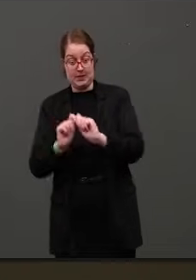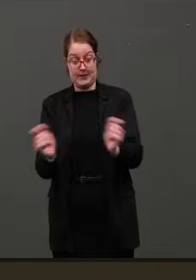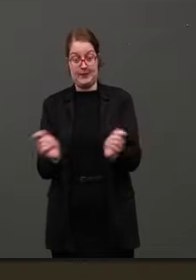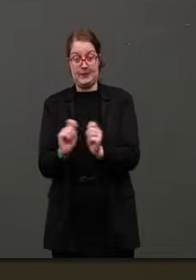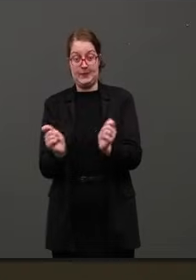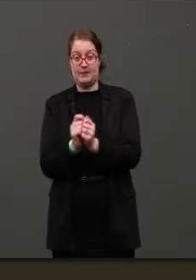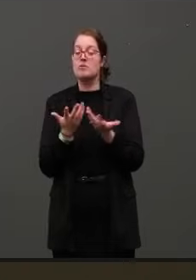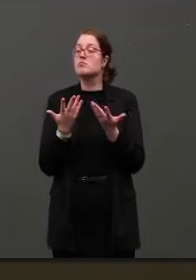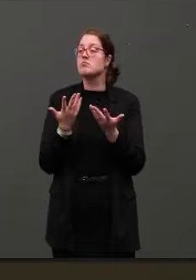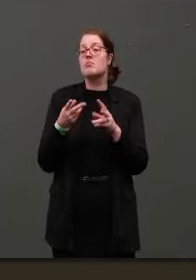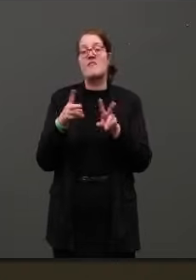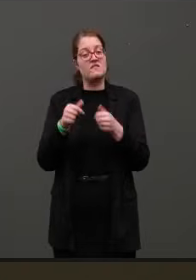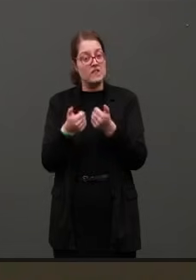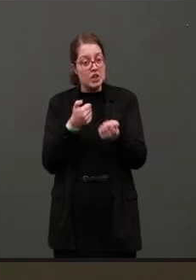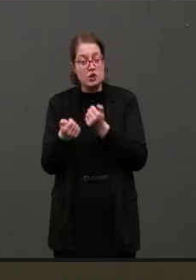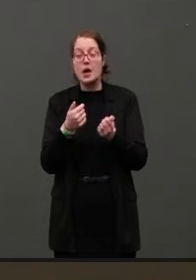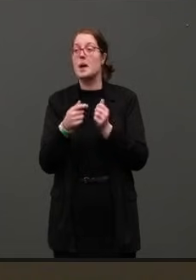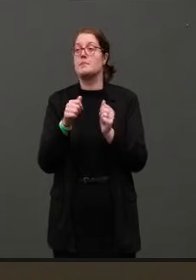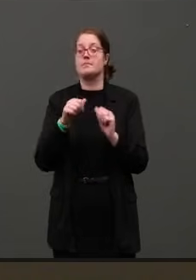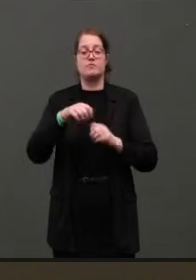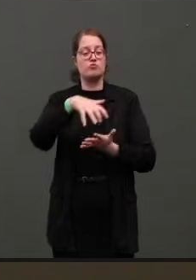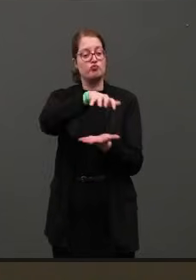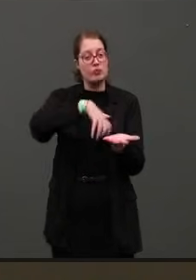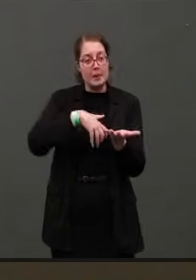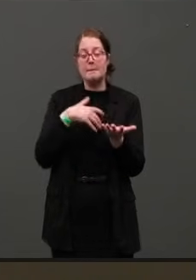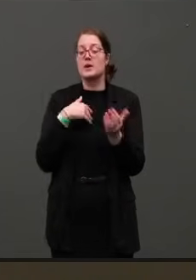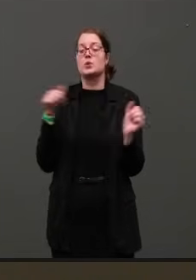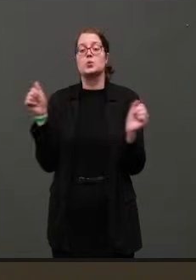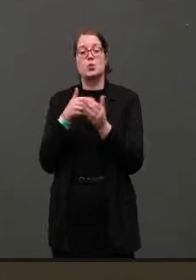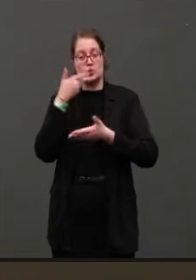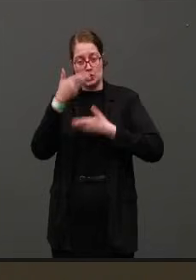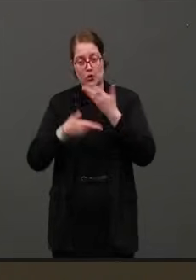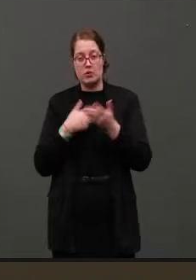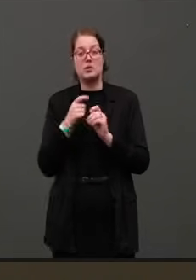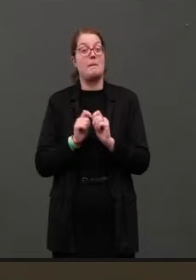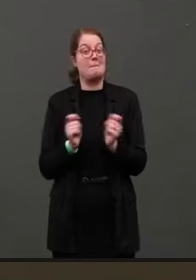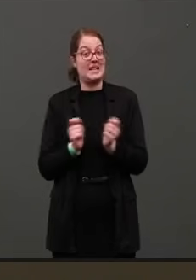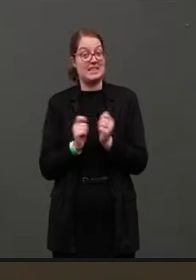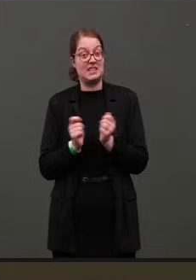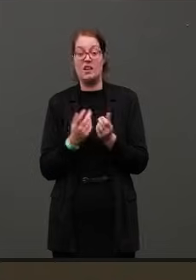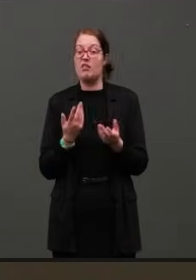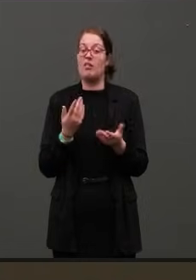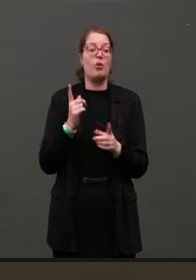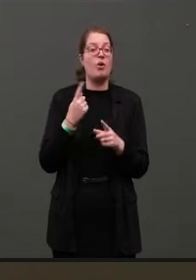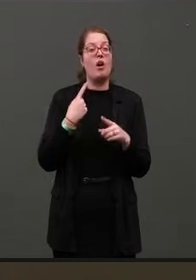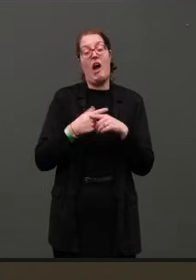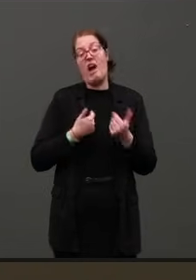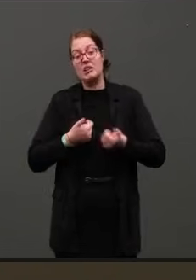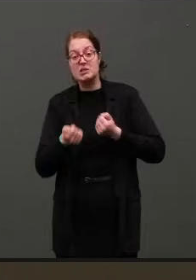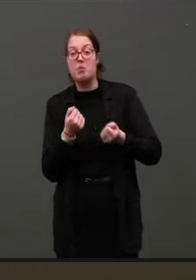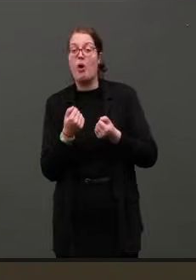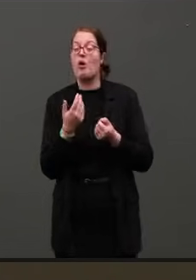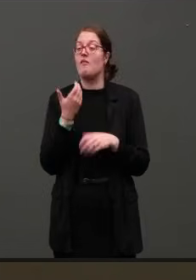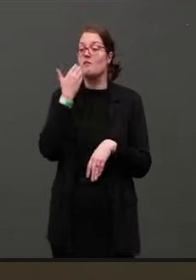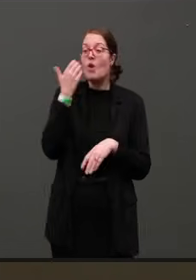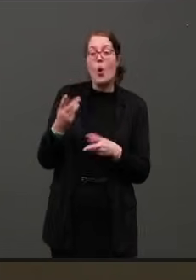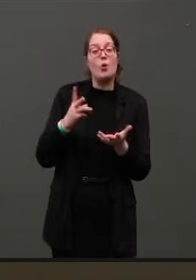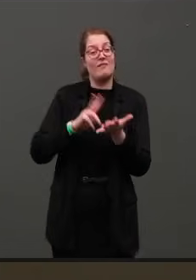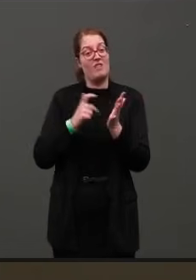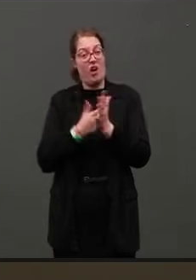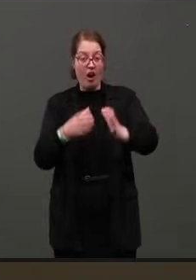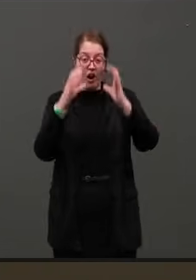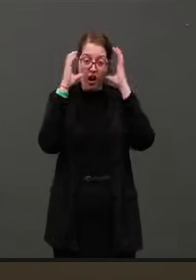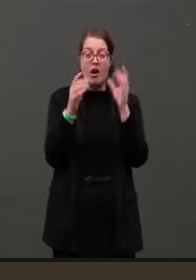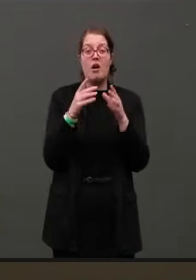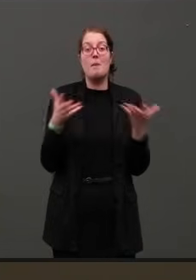stories, and magazine articles. I've written games for the PlayStation, Xbox, for the iPhone, for VR headsets, a launch title for the Wii U, and